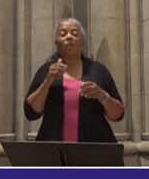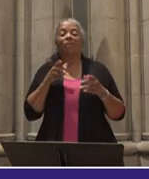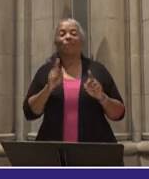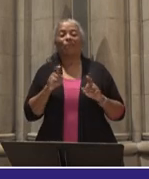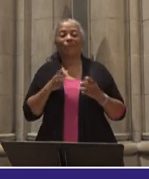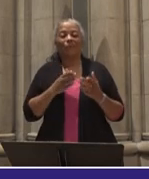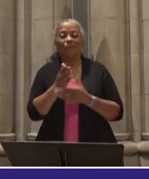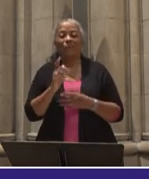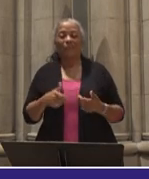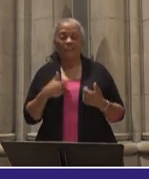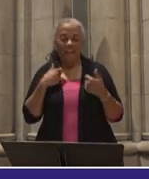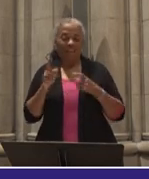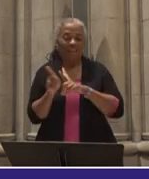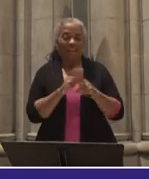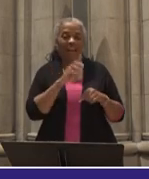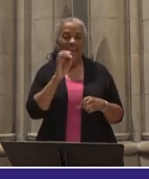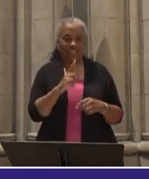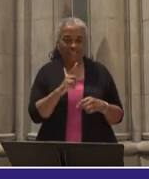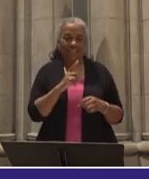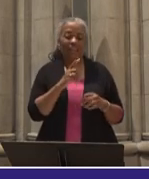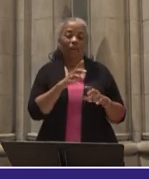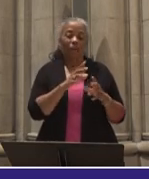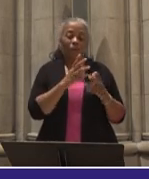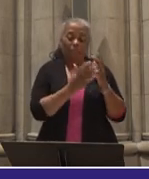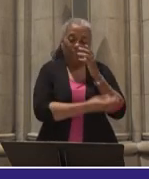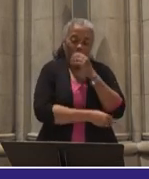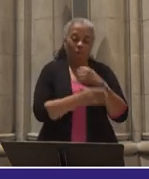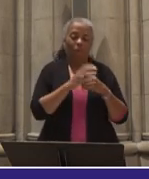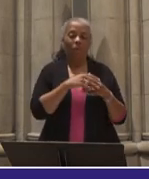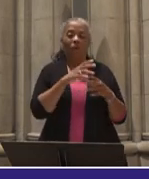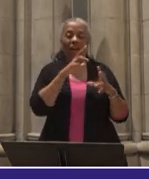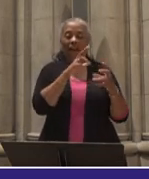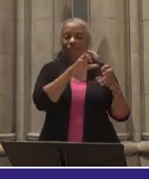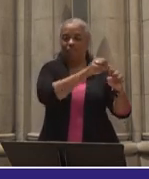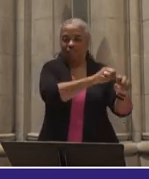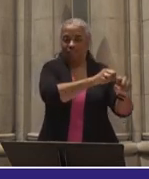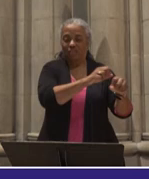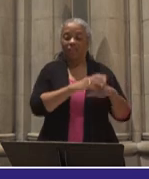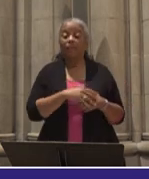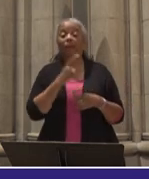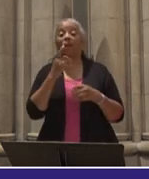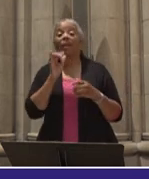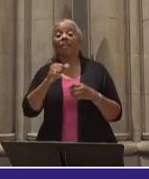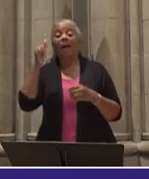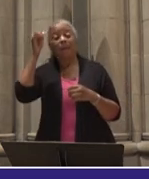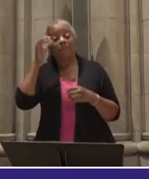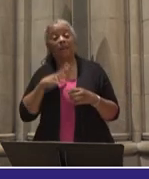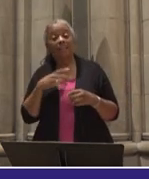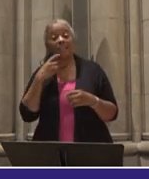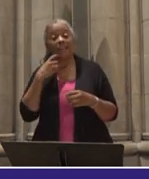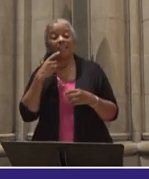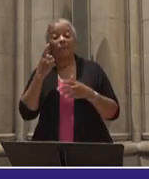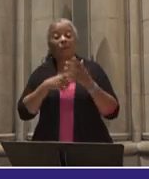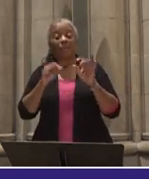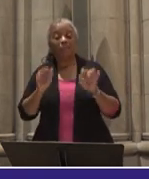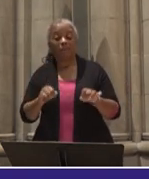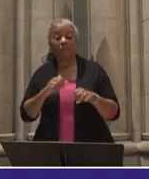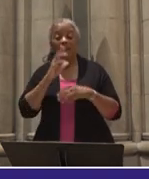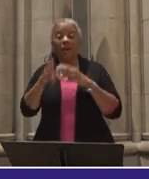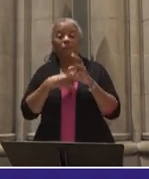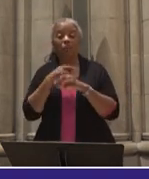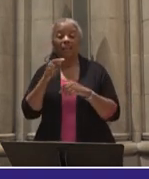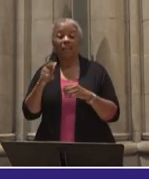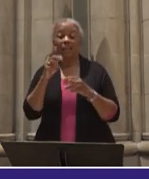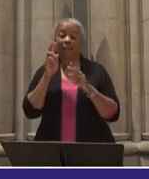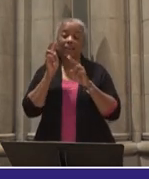did, impoverished on a reservation. Rather, what is possible, he says, is a world that he wishes